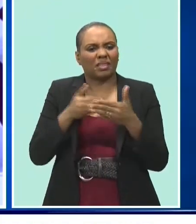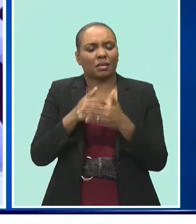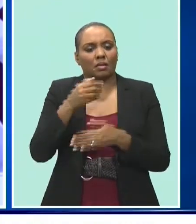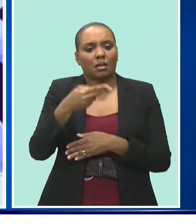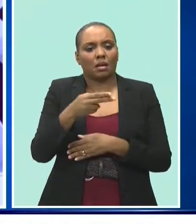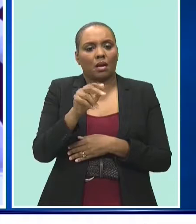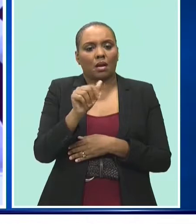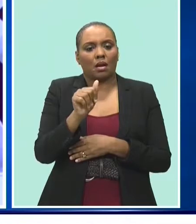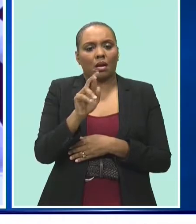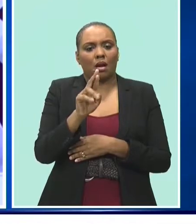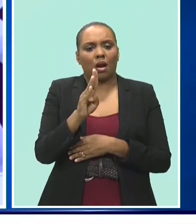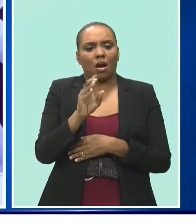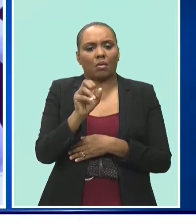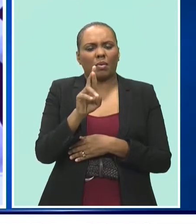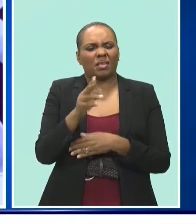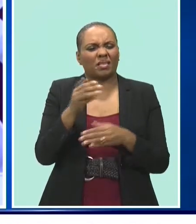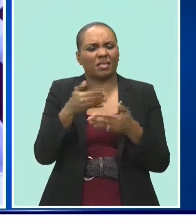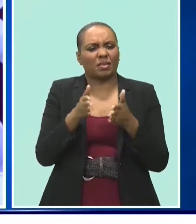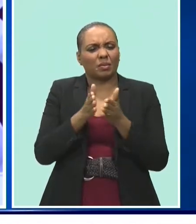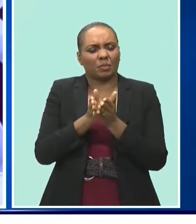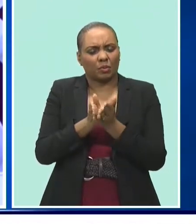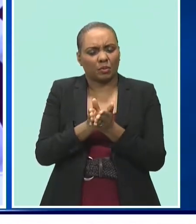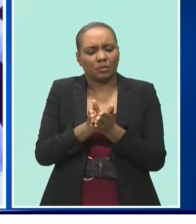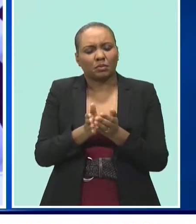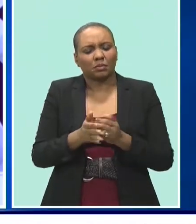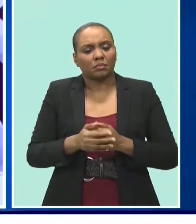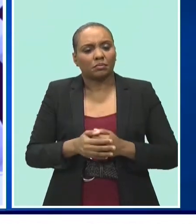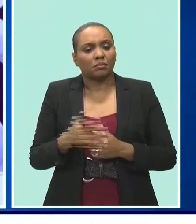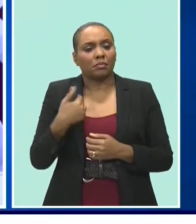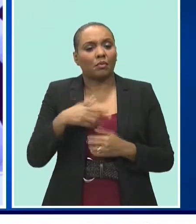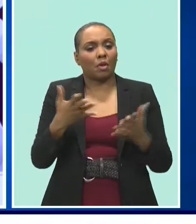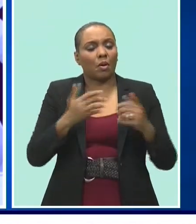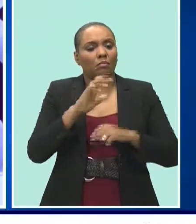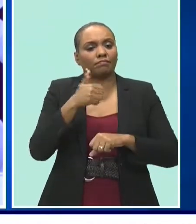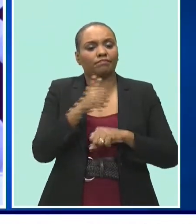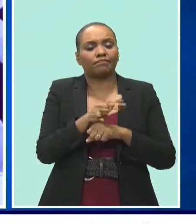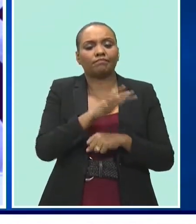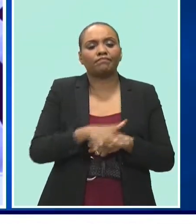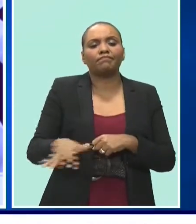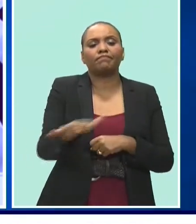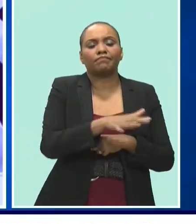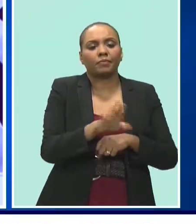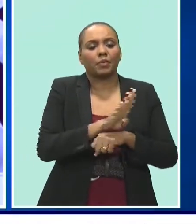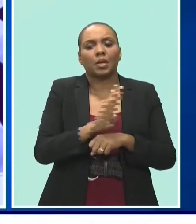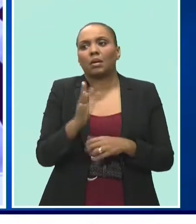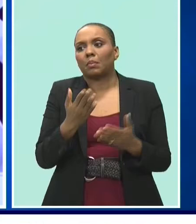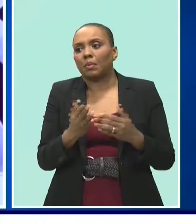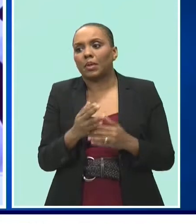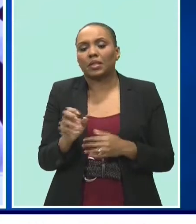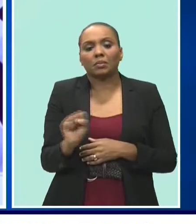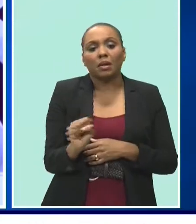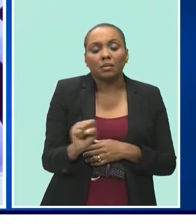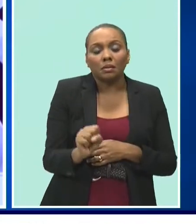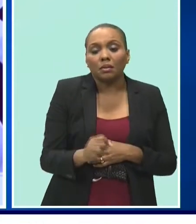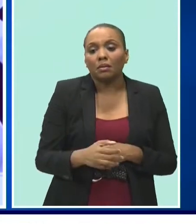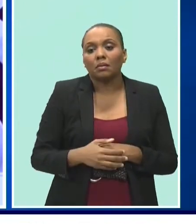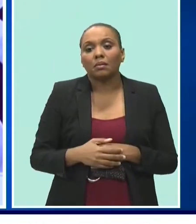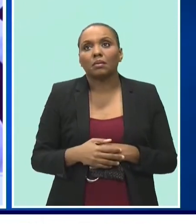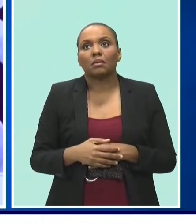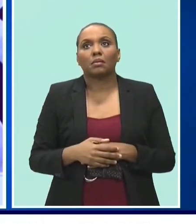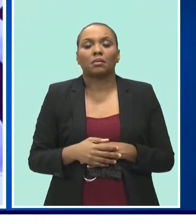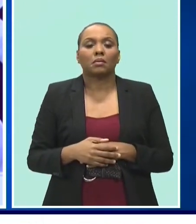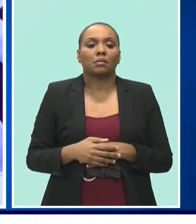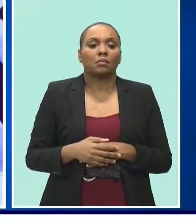to be able to have locations across the island that are doing the same thing. So something may be in Speightstown, something may be